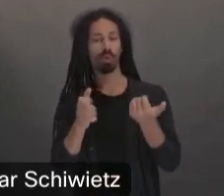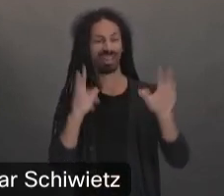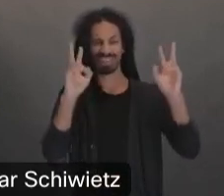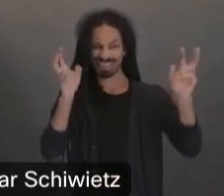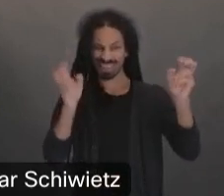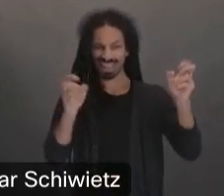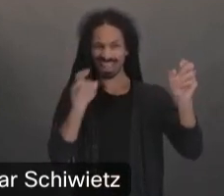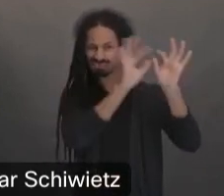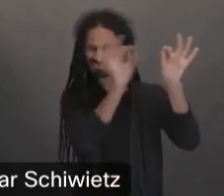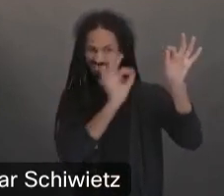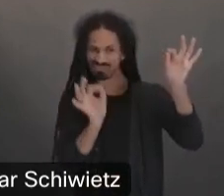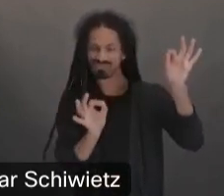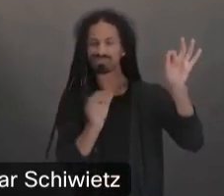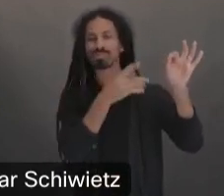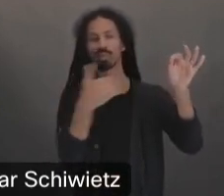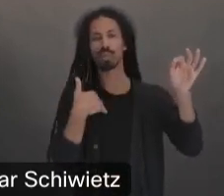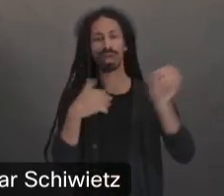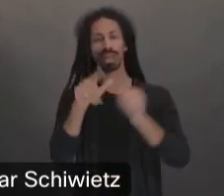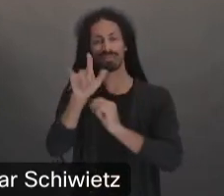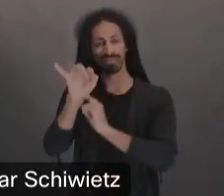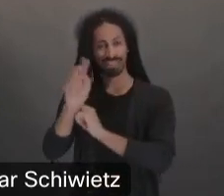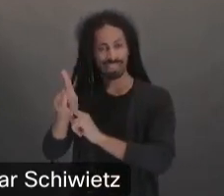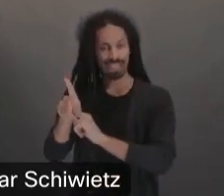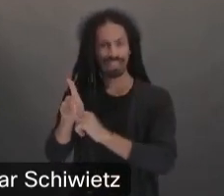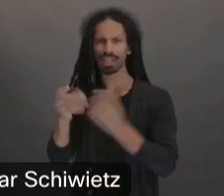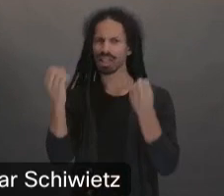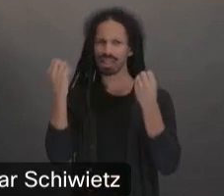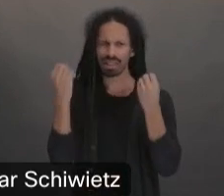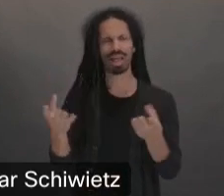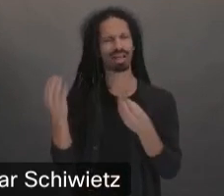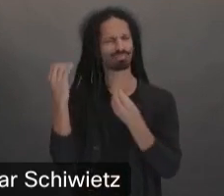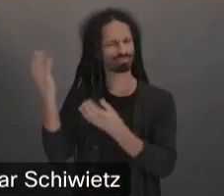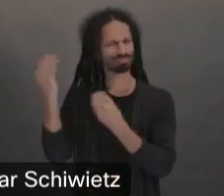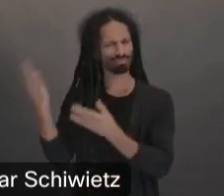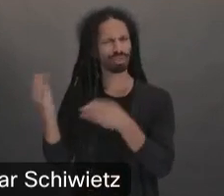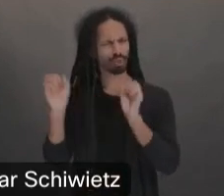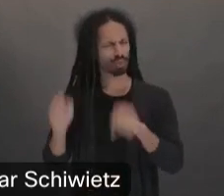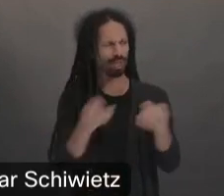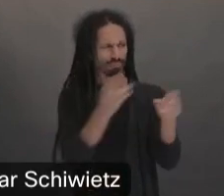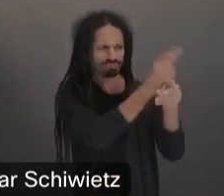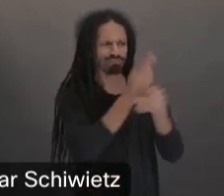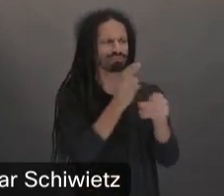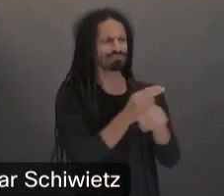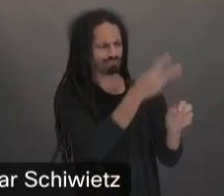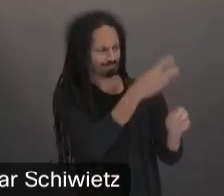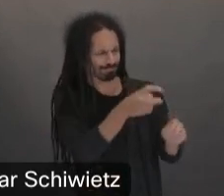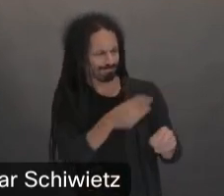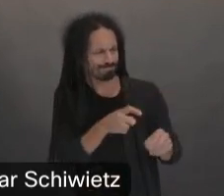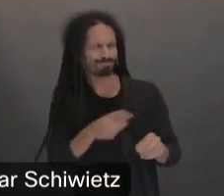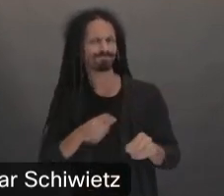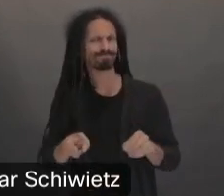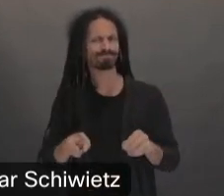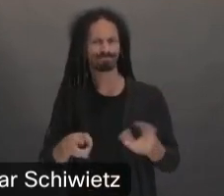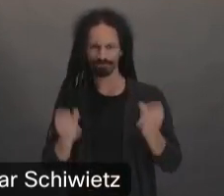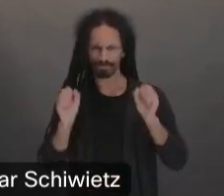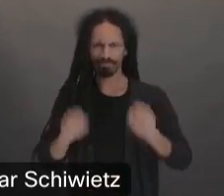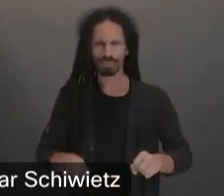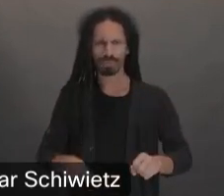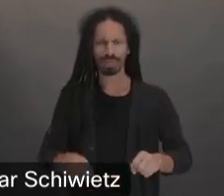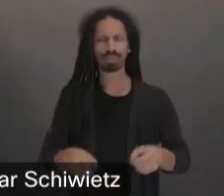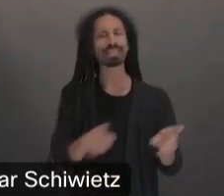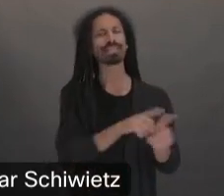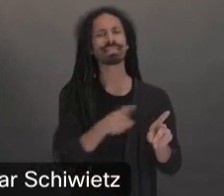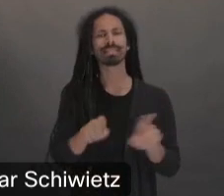link. So we have quite a bit of information that we can use to generate an in-text citation as well as a reference